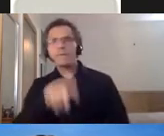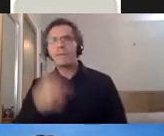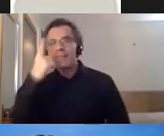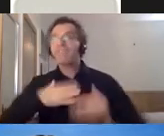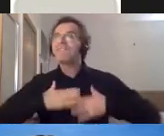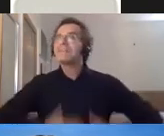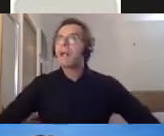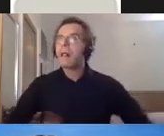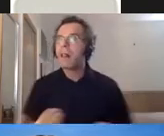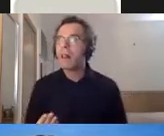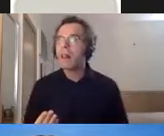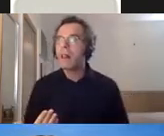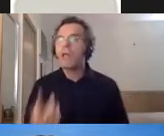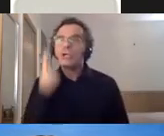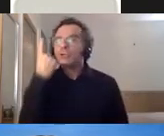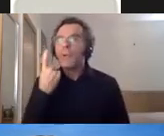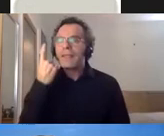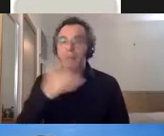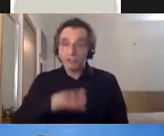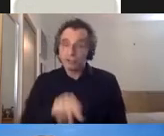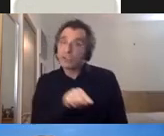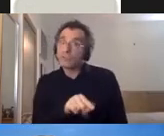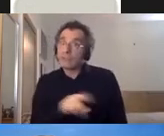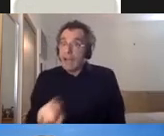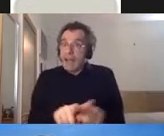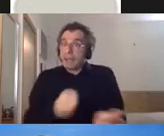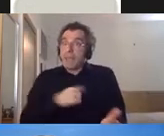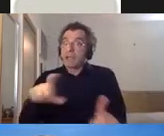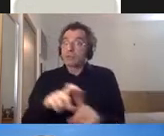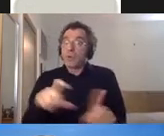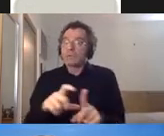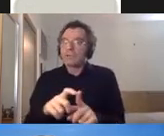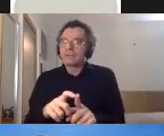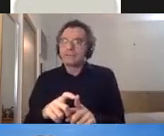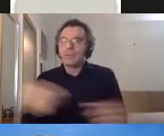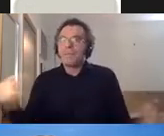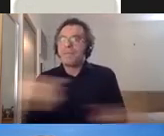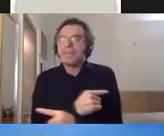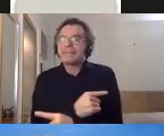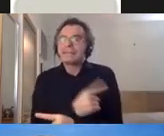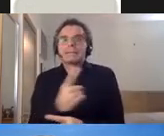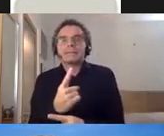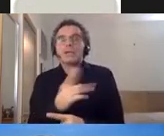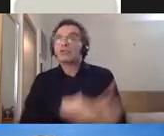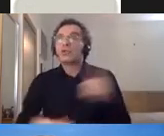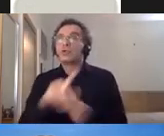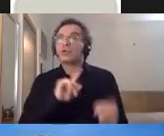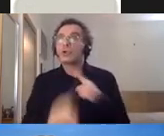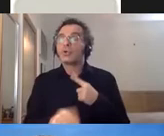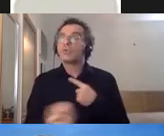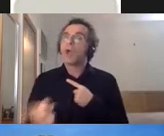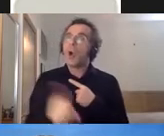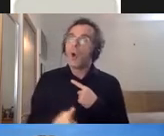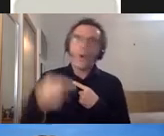physical. They don't think about the children, like my daughter, who will miss the social cues, or if something is too loud,